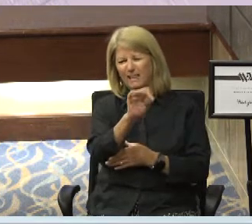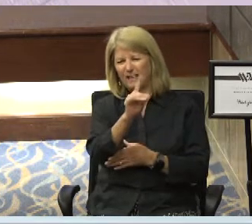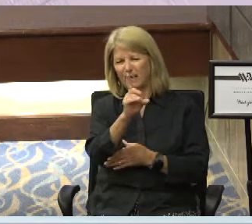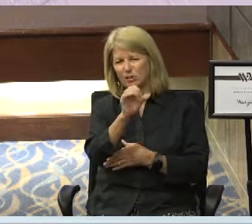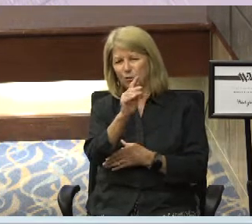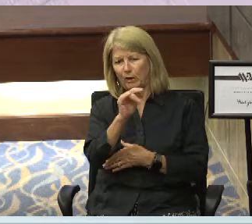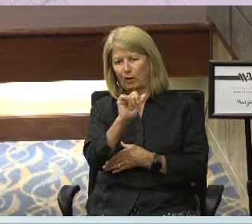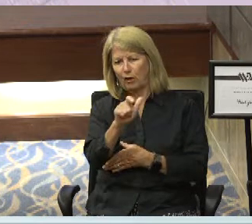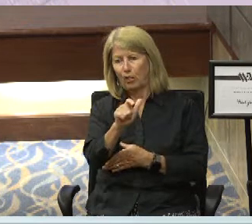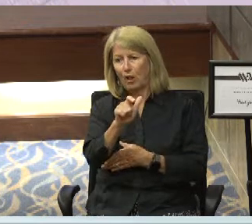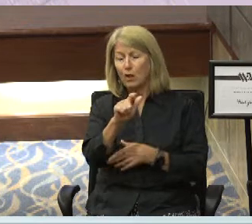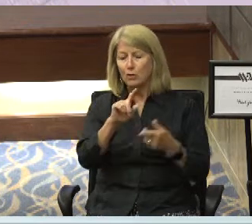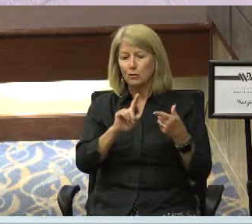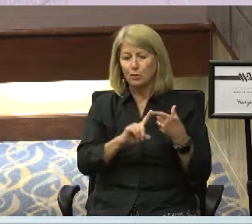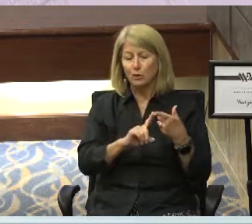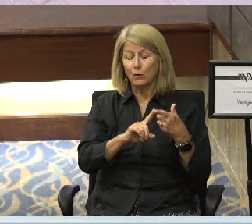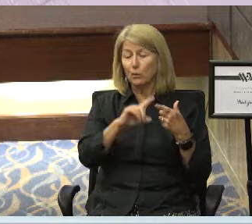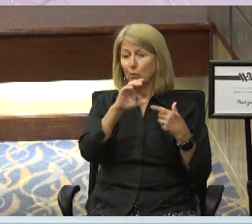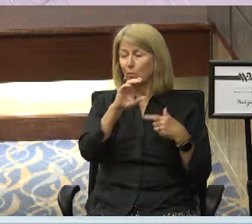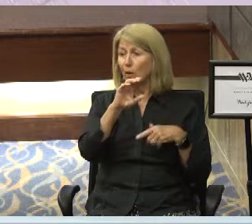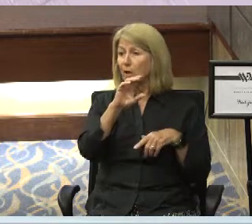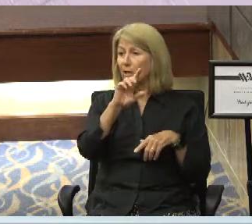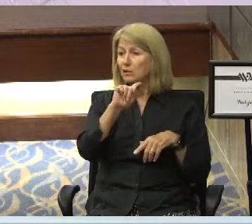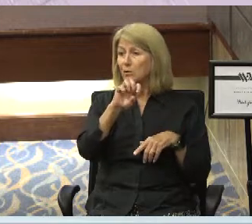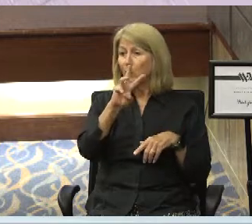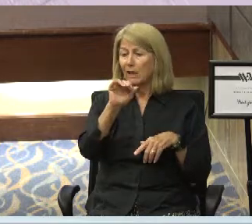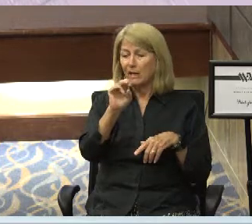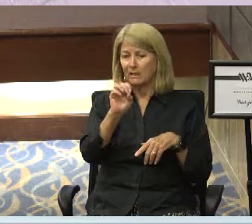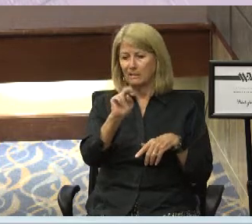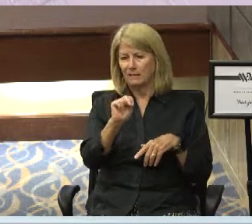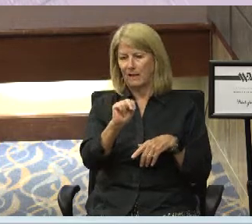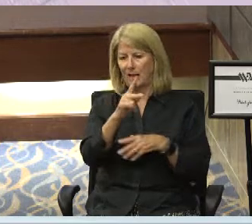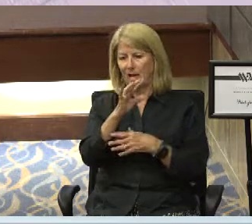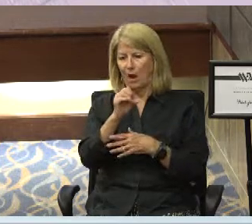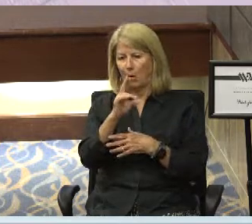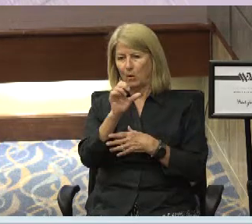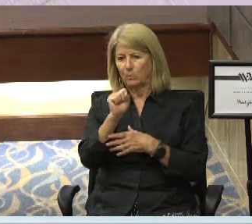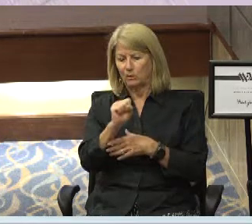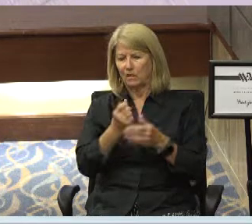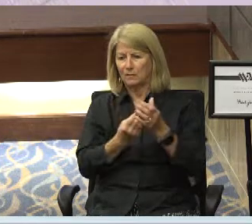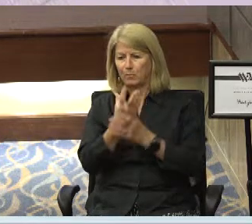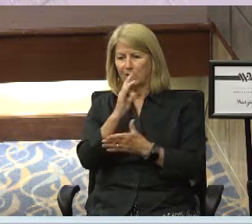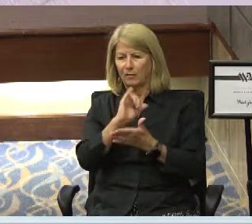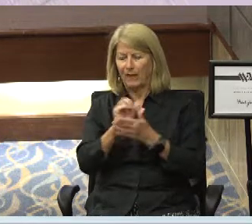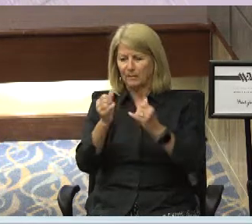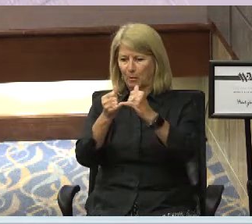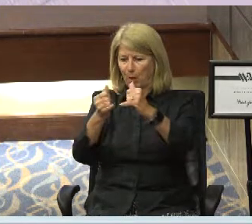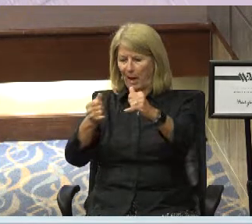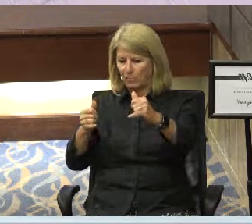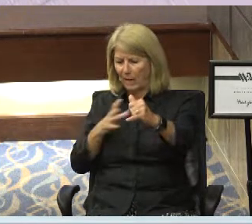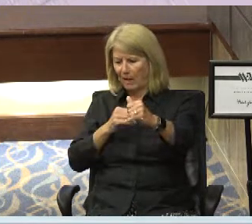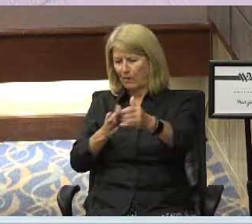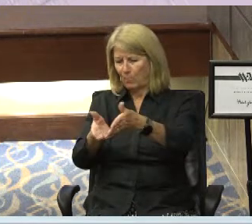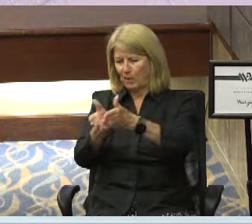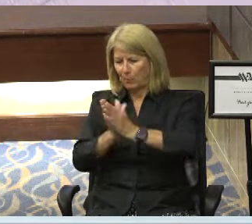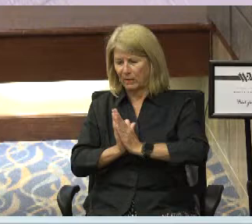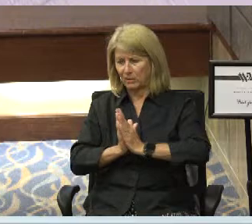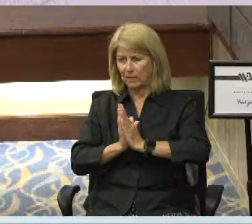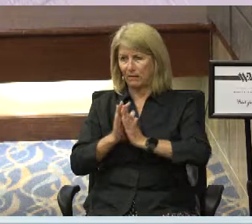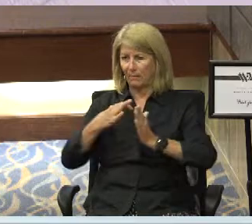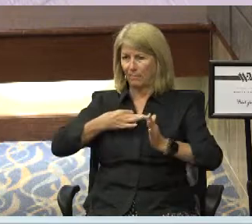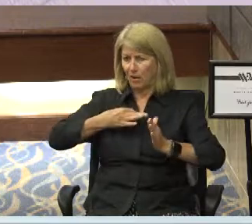the Sendero Springs subdivision, and that's a boundary, a current city limit boundary, and they are requesting